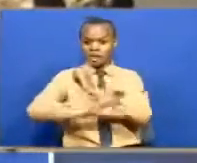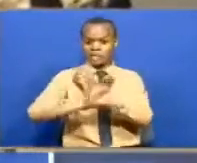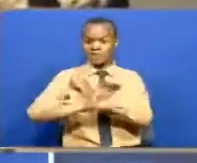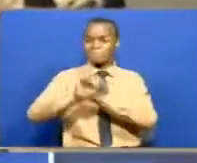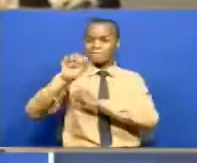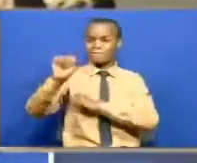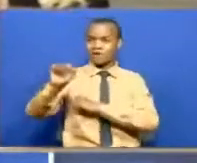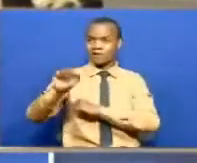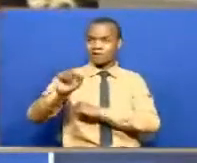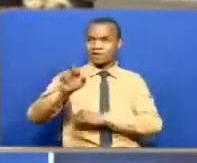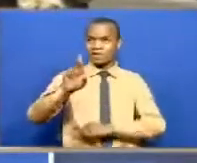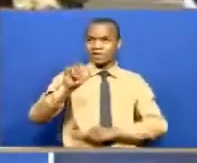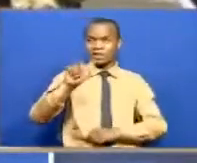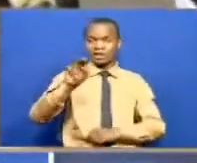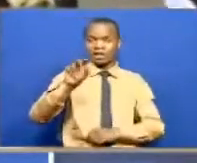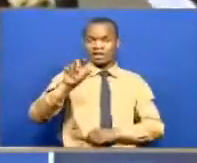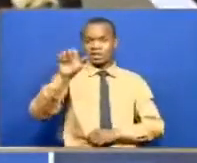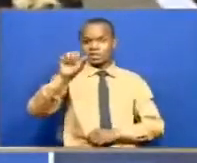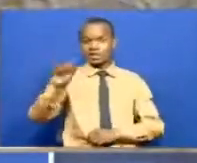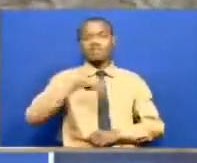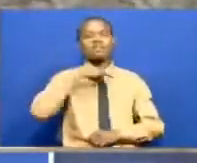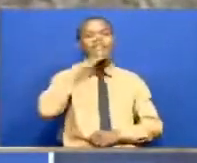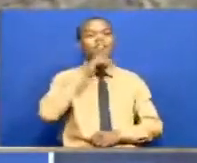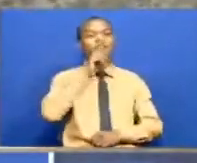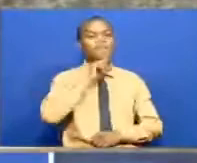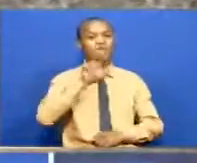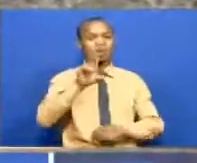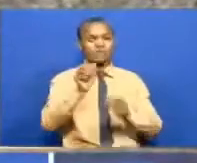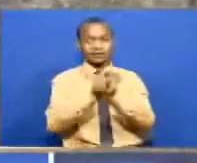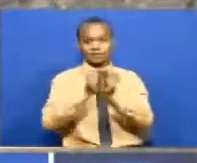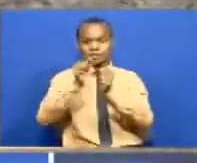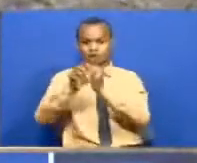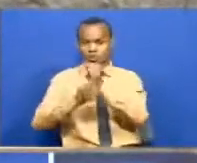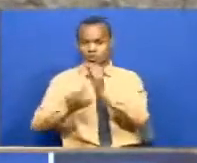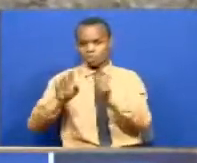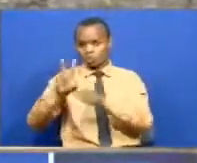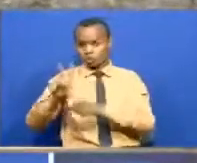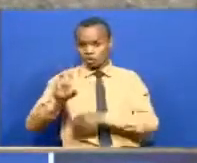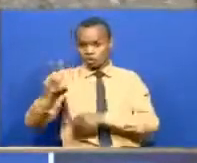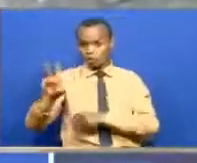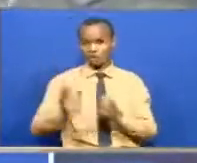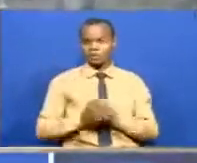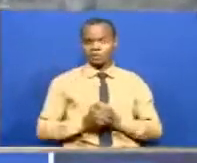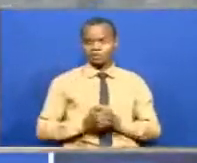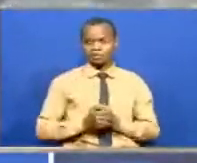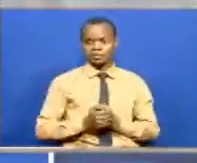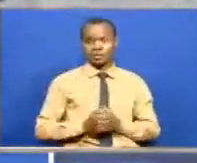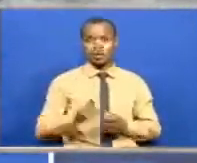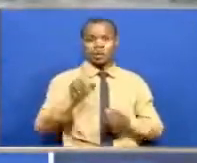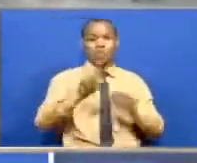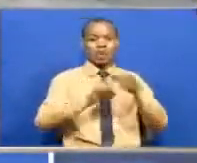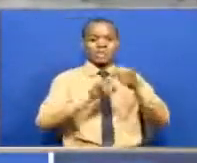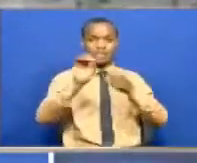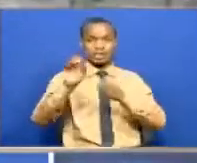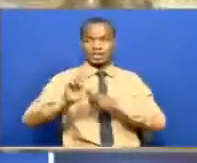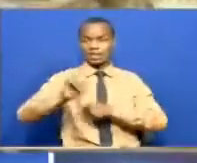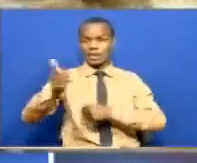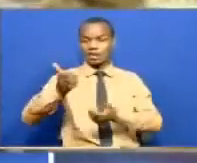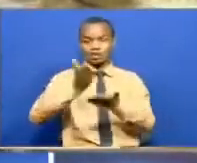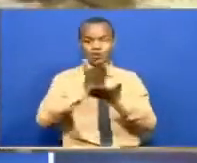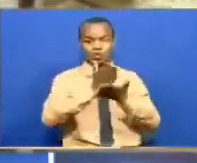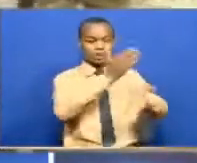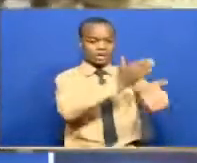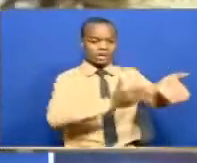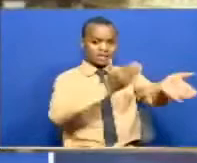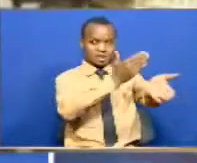5 years, from the year 2015 to the year 2020. According to the Ministry of Tourism and Wildlife, 160 others sustained injuries from